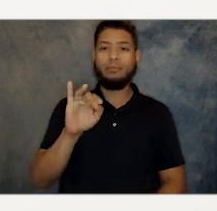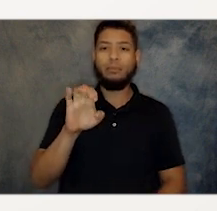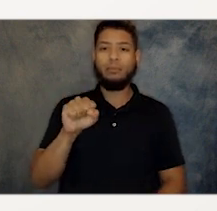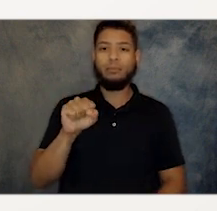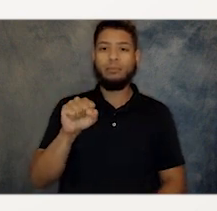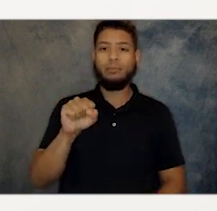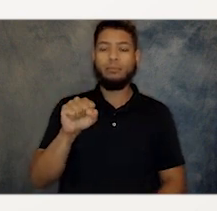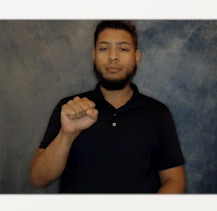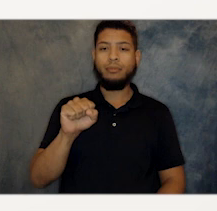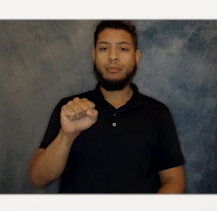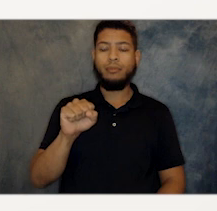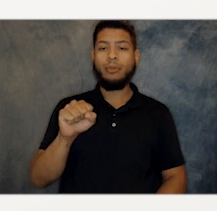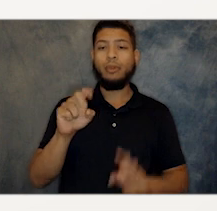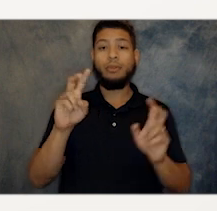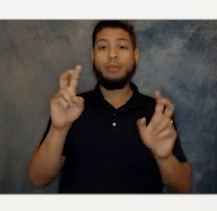Body language.